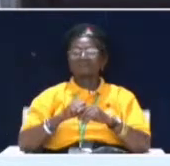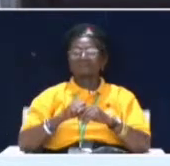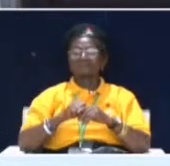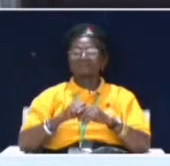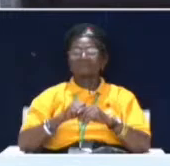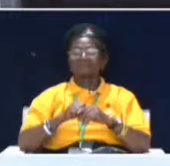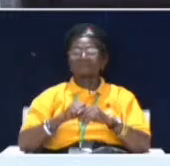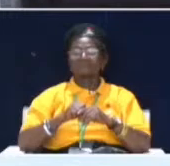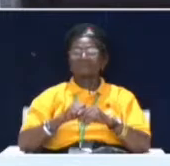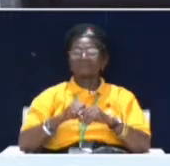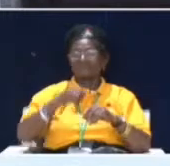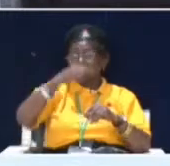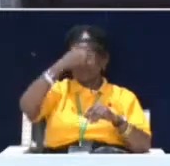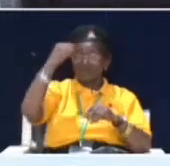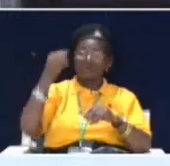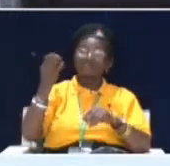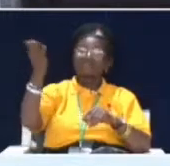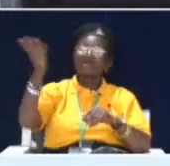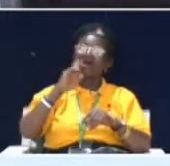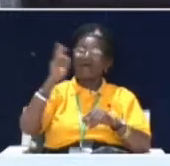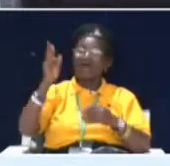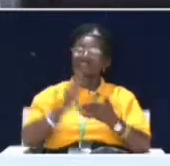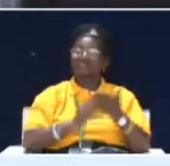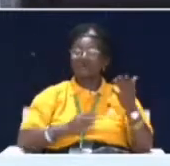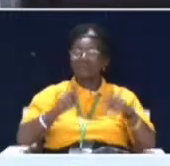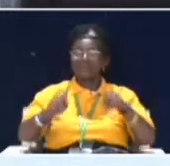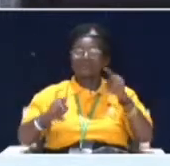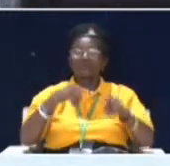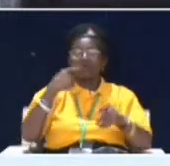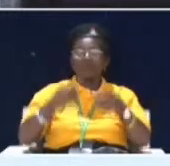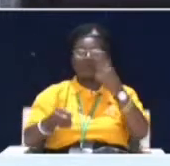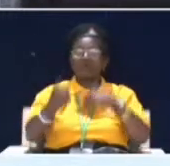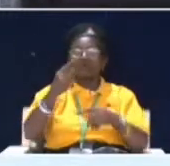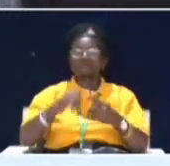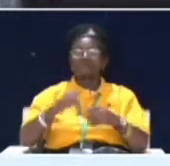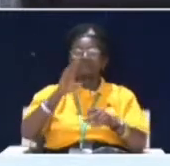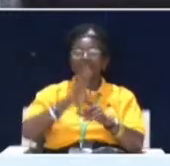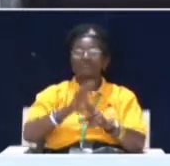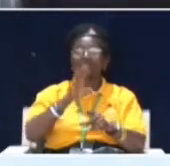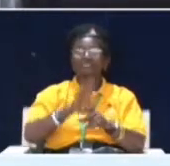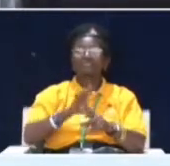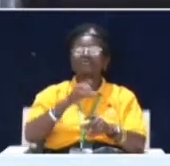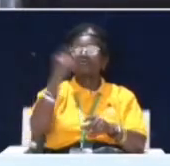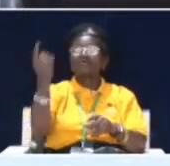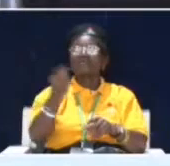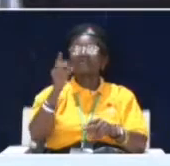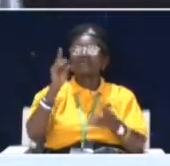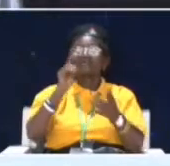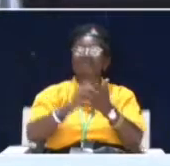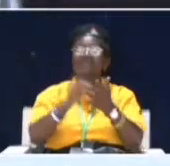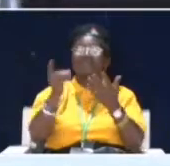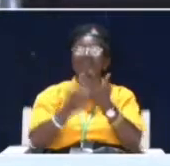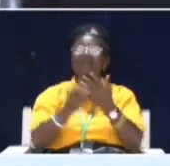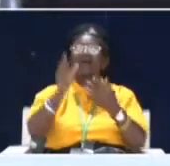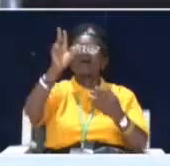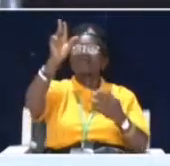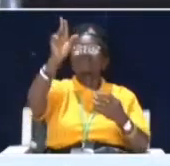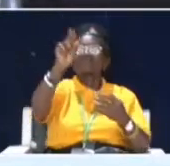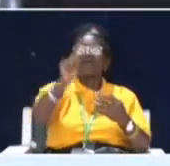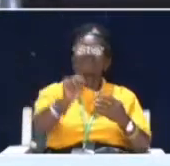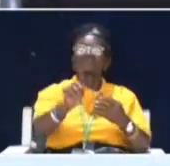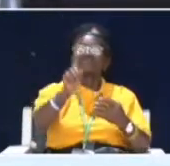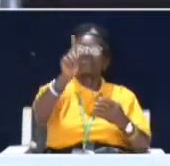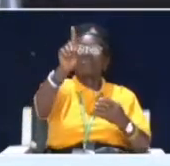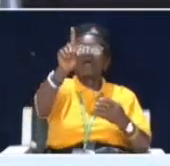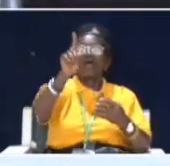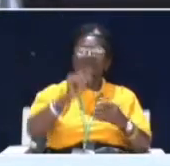Because there are some people who come to church only on December 31. Torí ara wọn mi to je pe ijo aisun odun